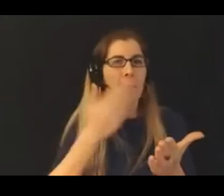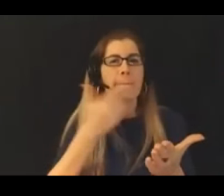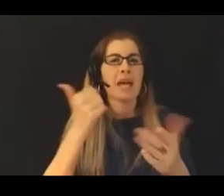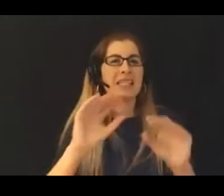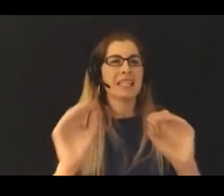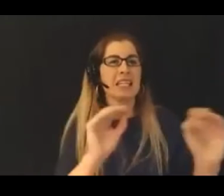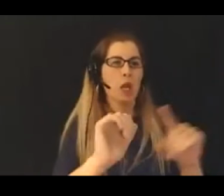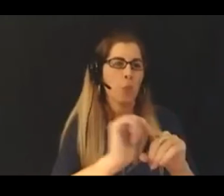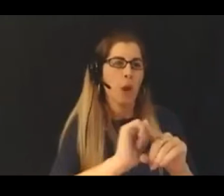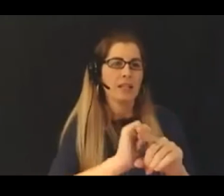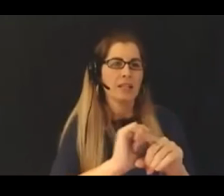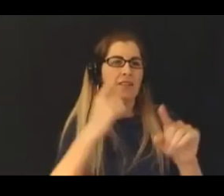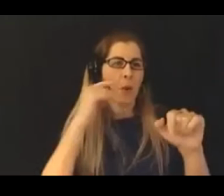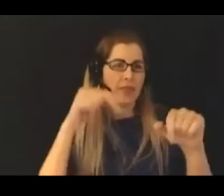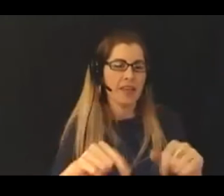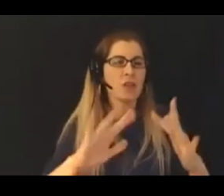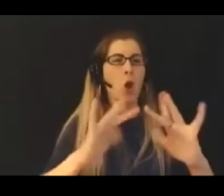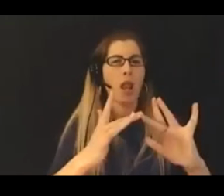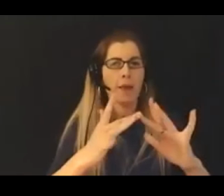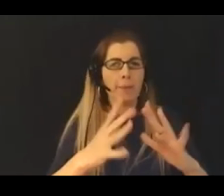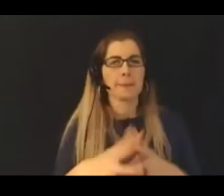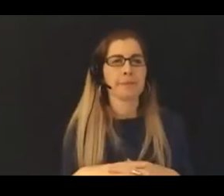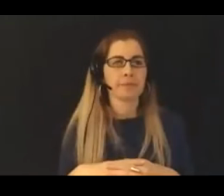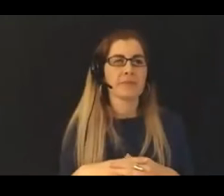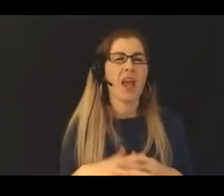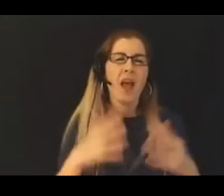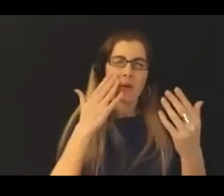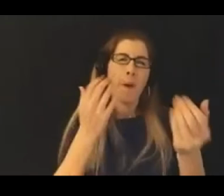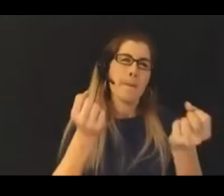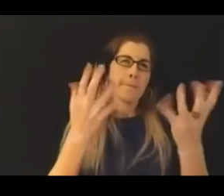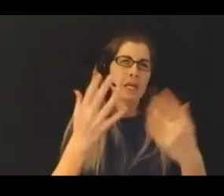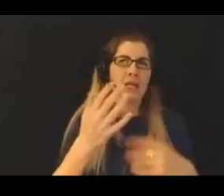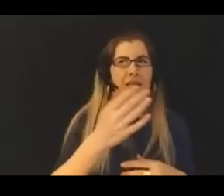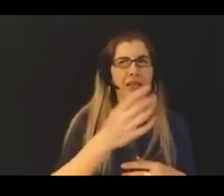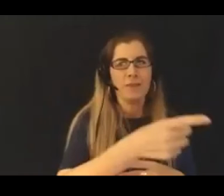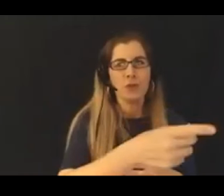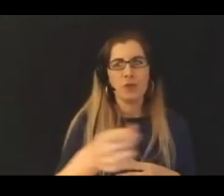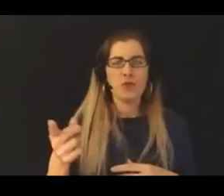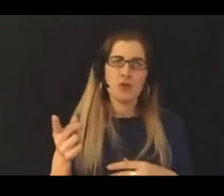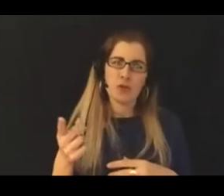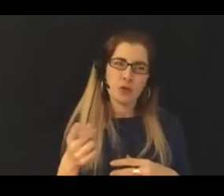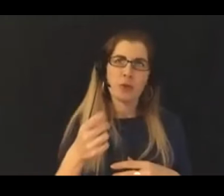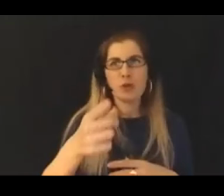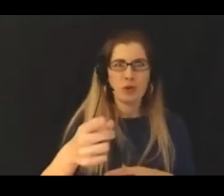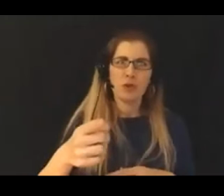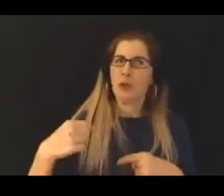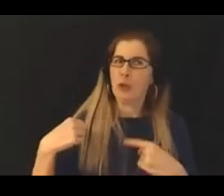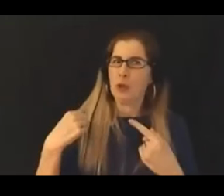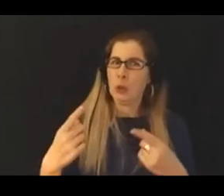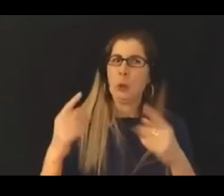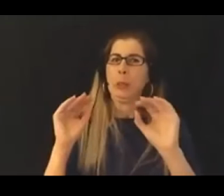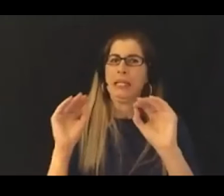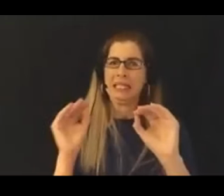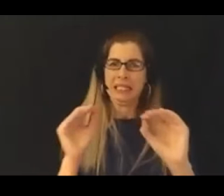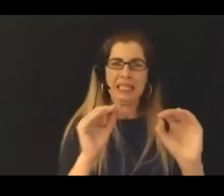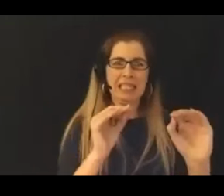practices in this online format. So I know that many of you are actively teaching in various